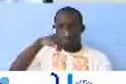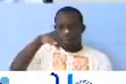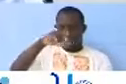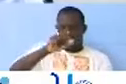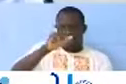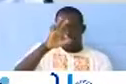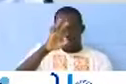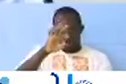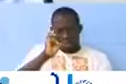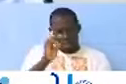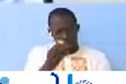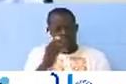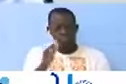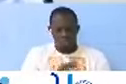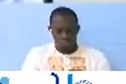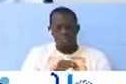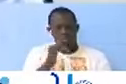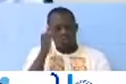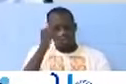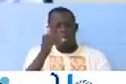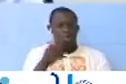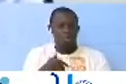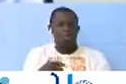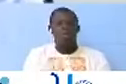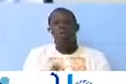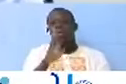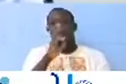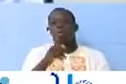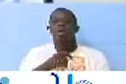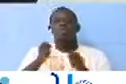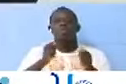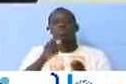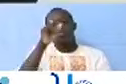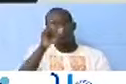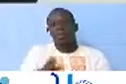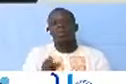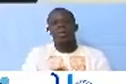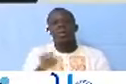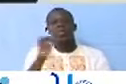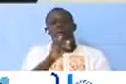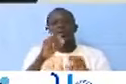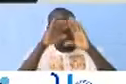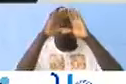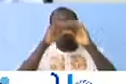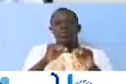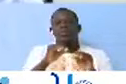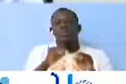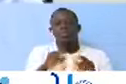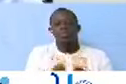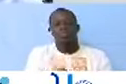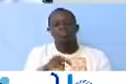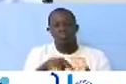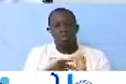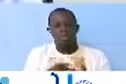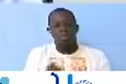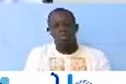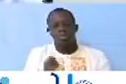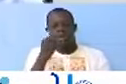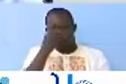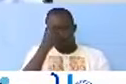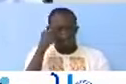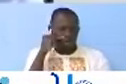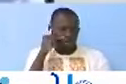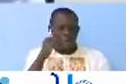Pate. Tumore mo presenté. At the time he was operation. Of which particular department? Doko bunda juma. Drug squad. Drug